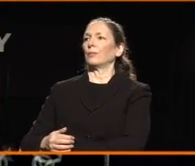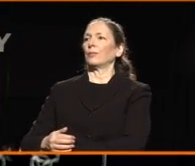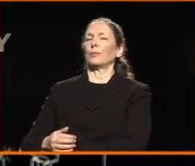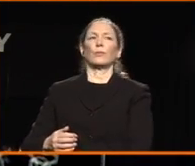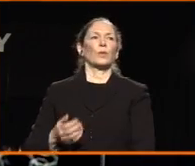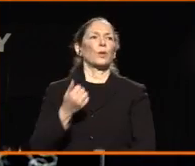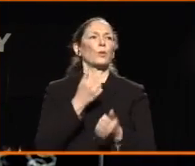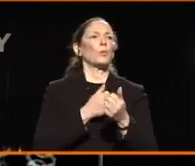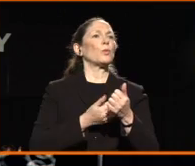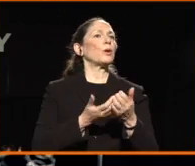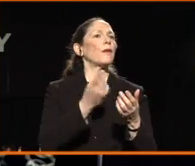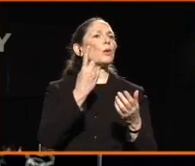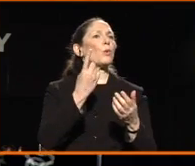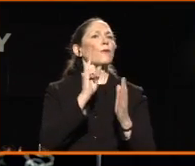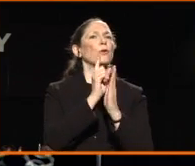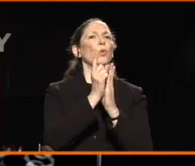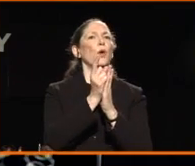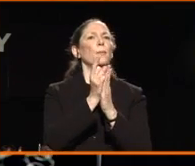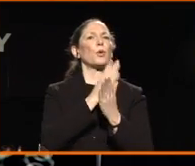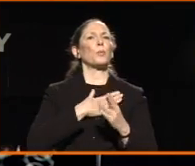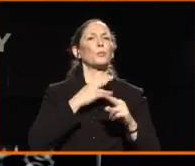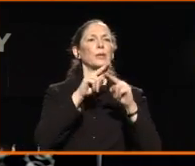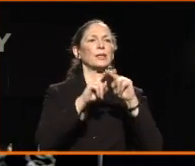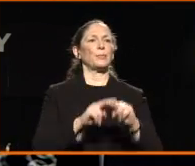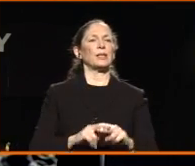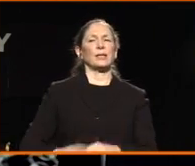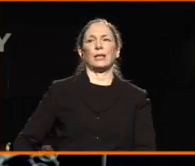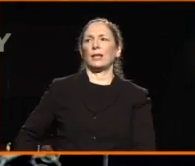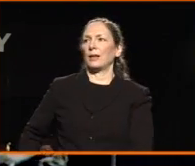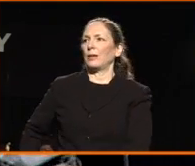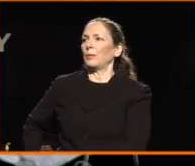Would everyone, for a moment, please be seated?